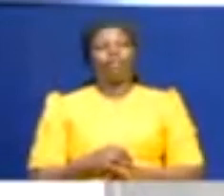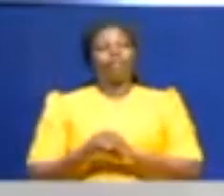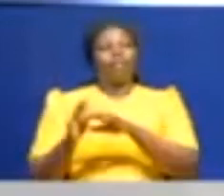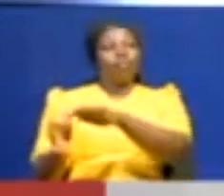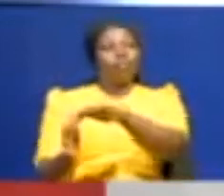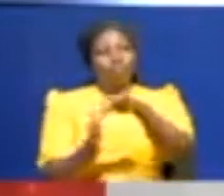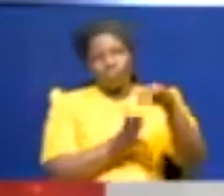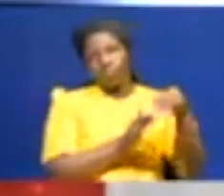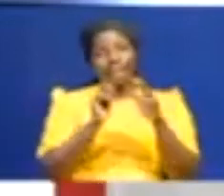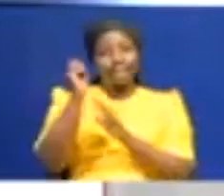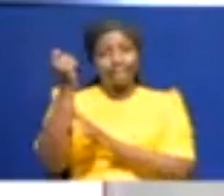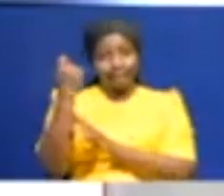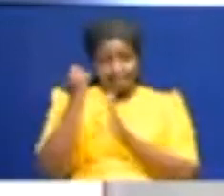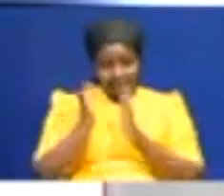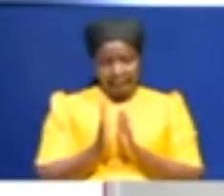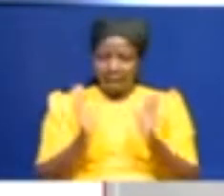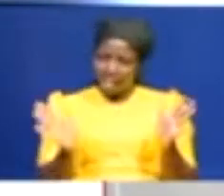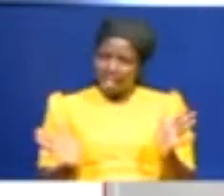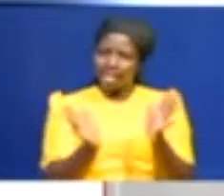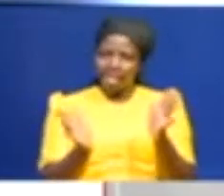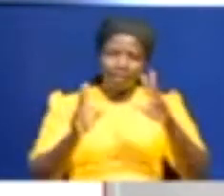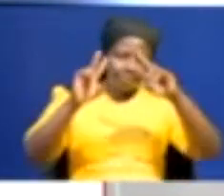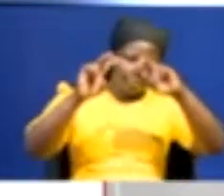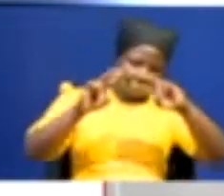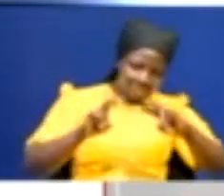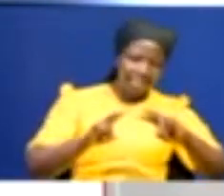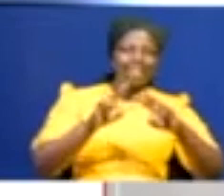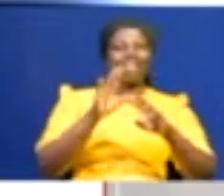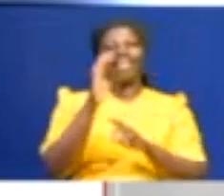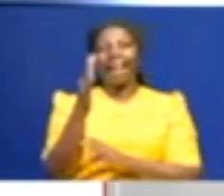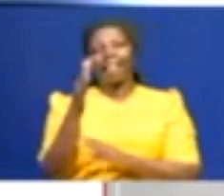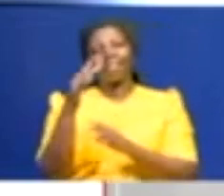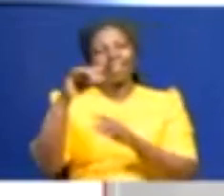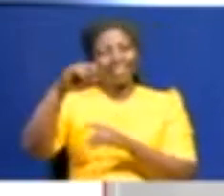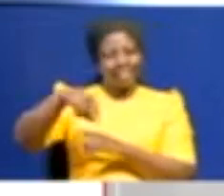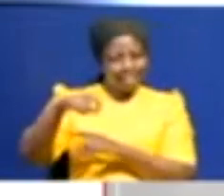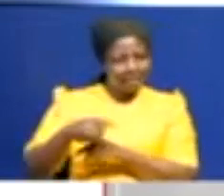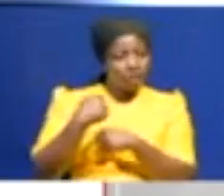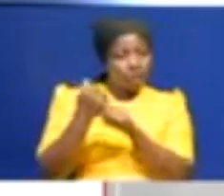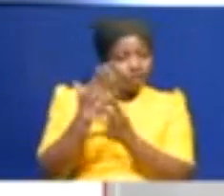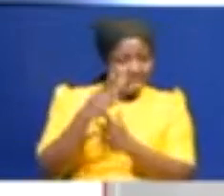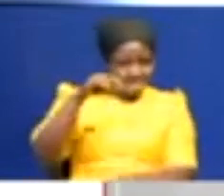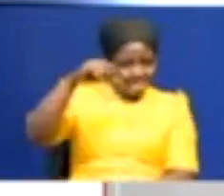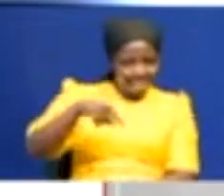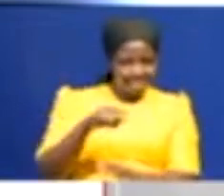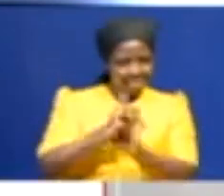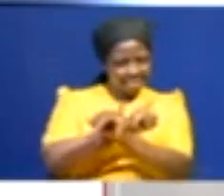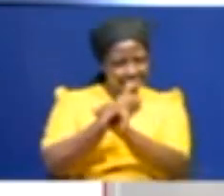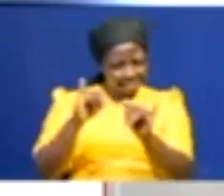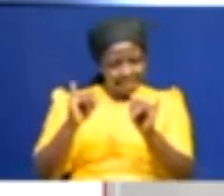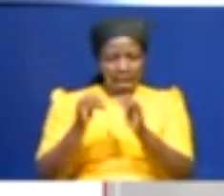Kenyans are being encouraged to research tree species to ensure they plant quality seedlings and effectively help